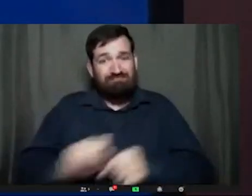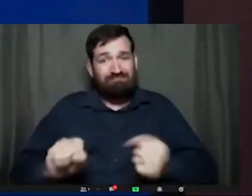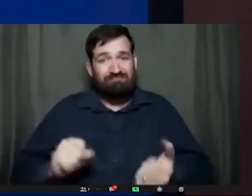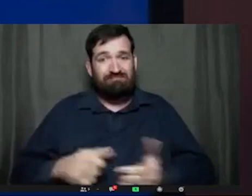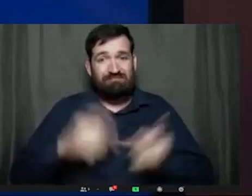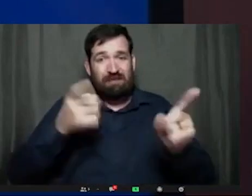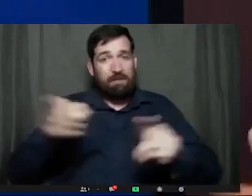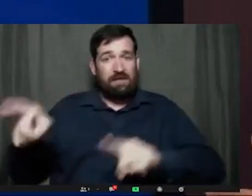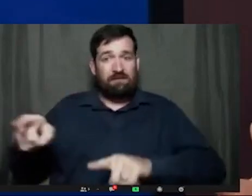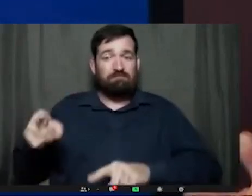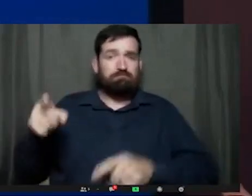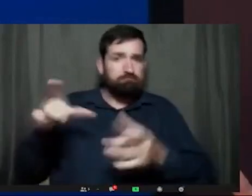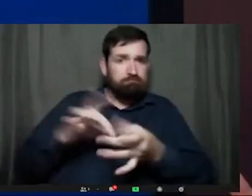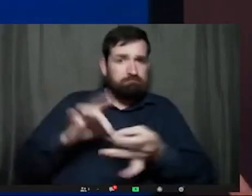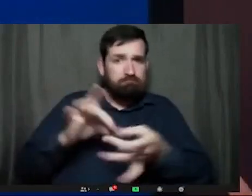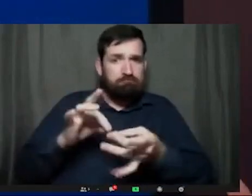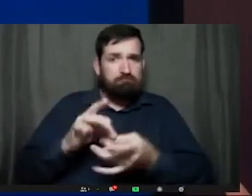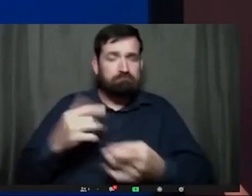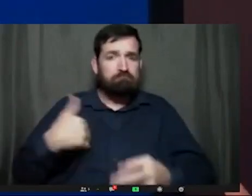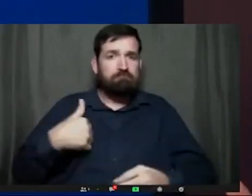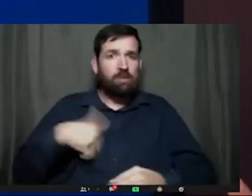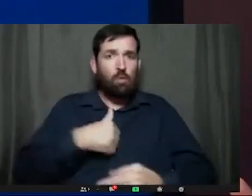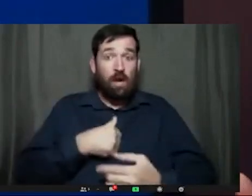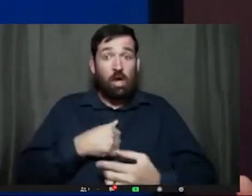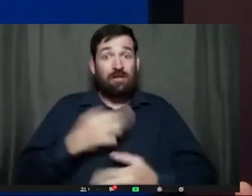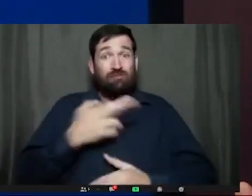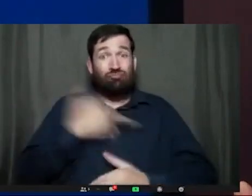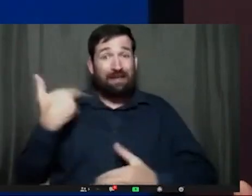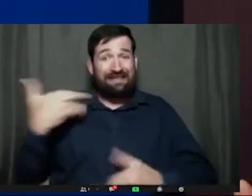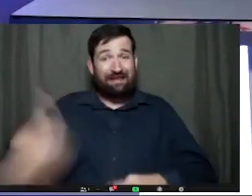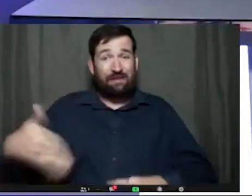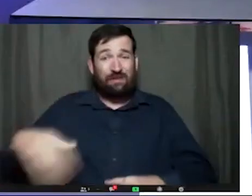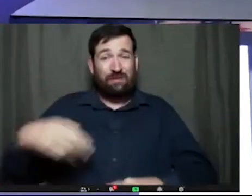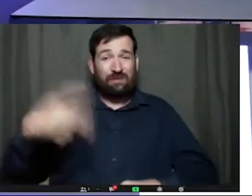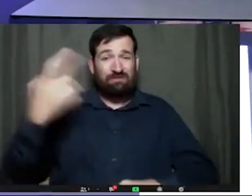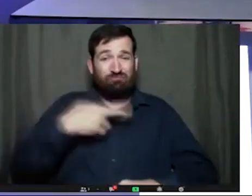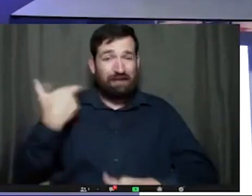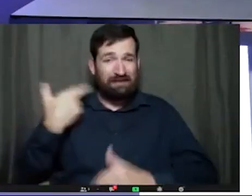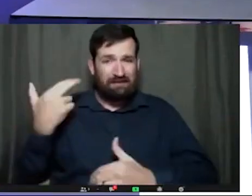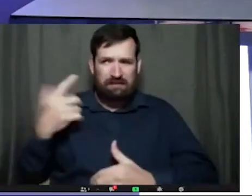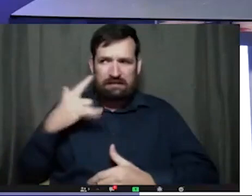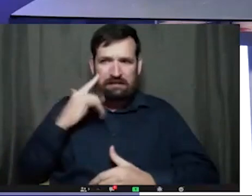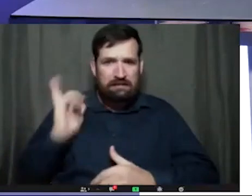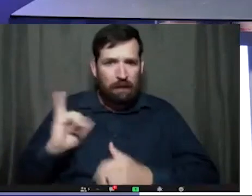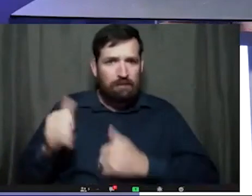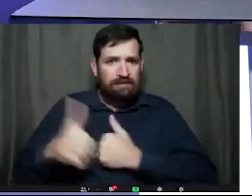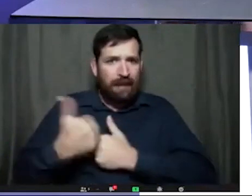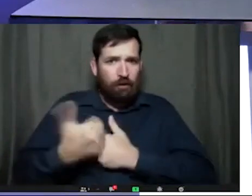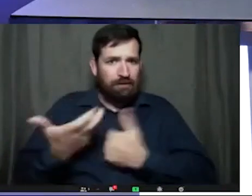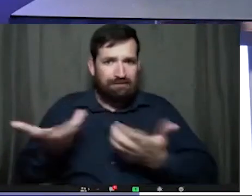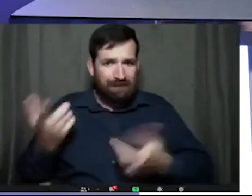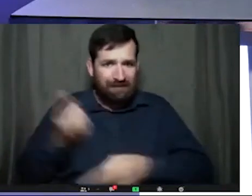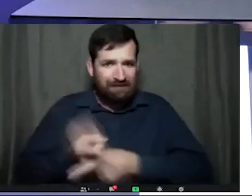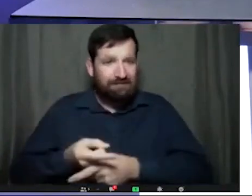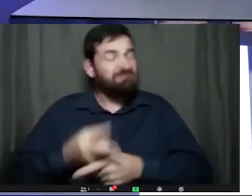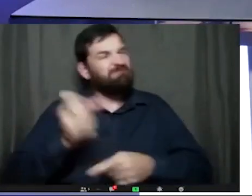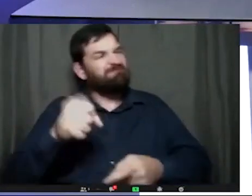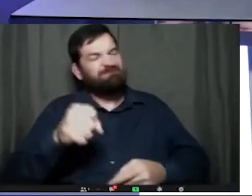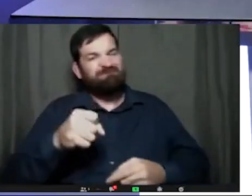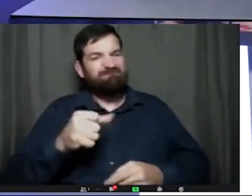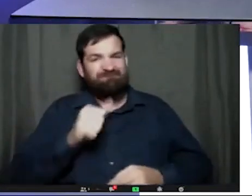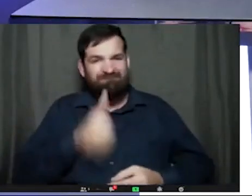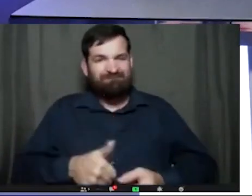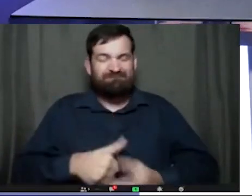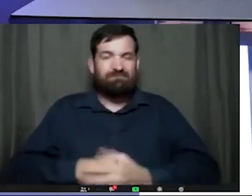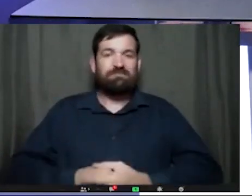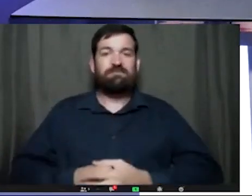that we are a sitting duck. Tell us what you mean by that. That sounds pretty scary. That's not a position we want to be in." Certainly not. And it's nothing that I